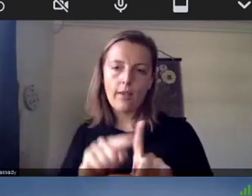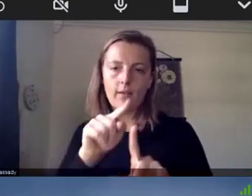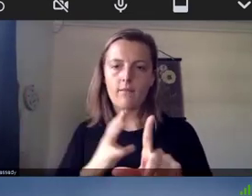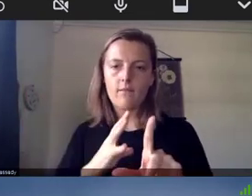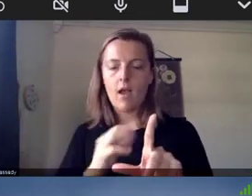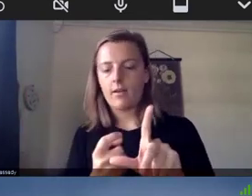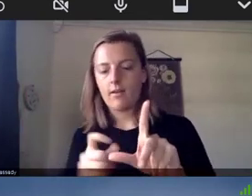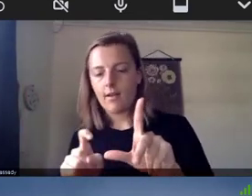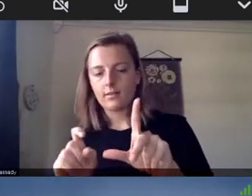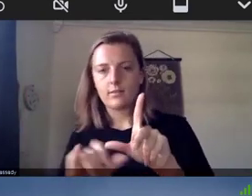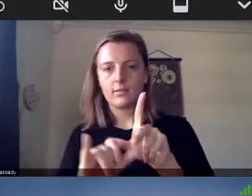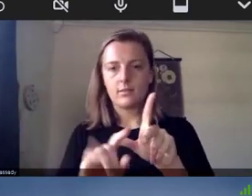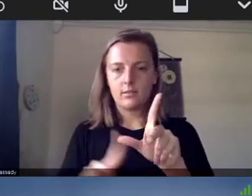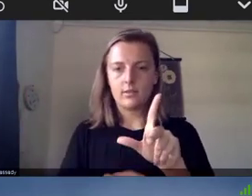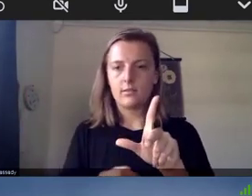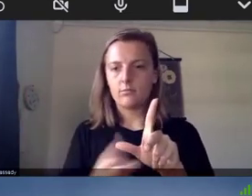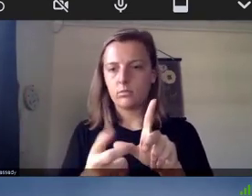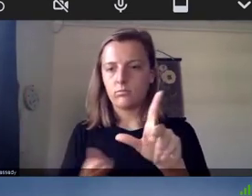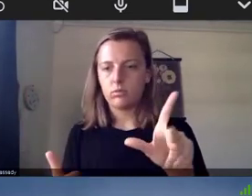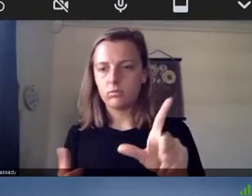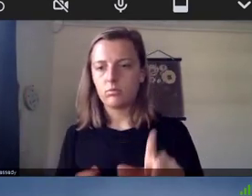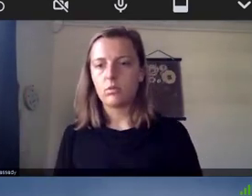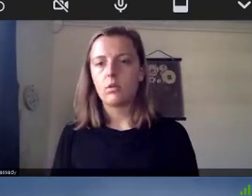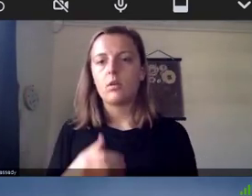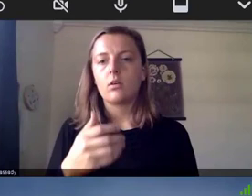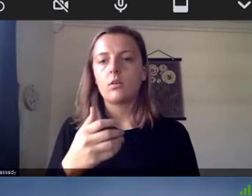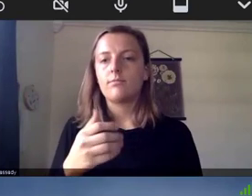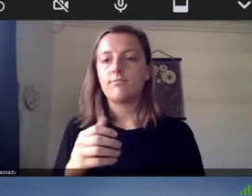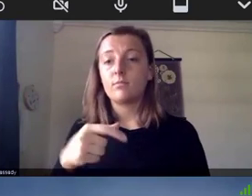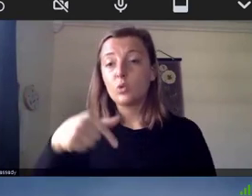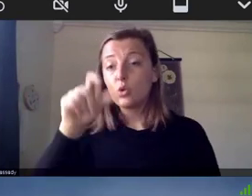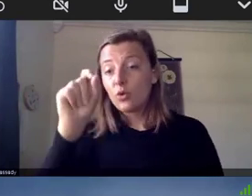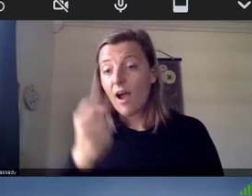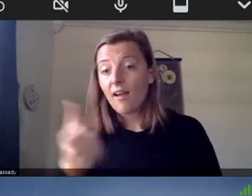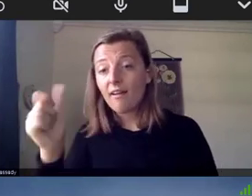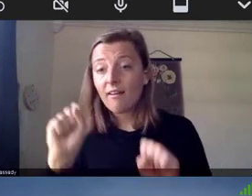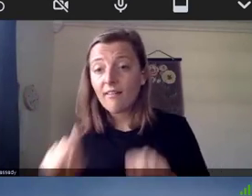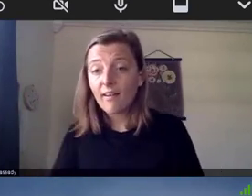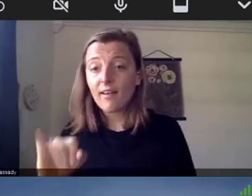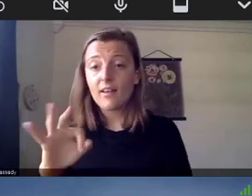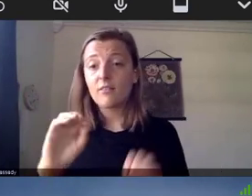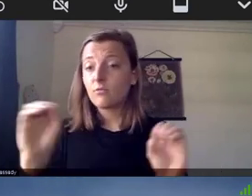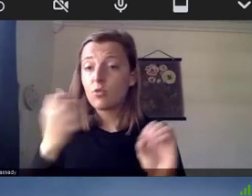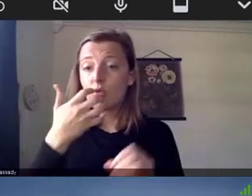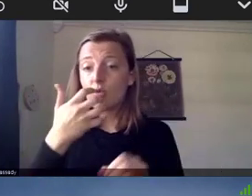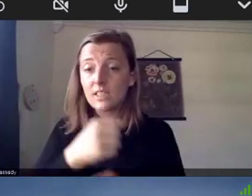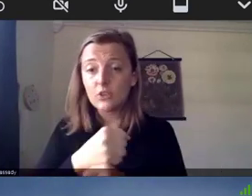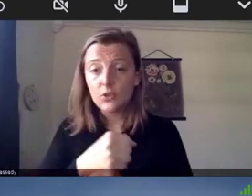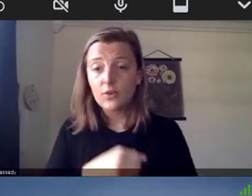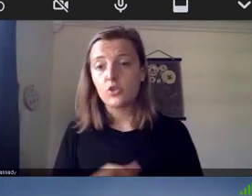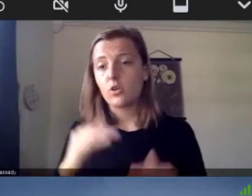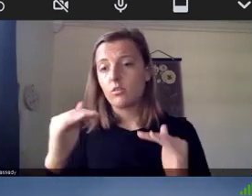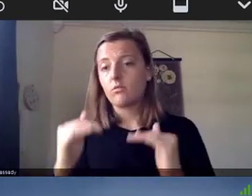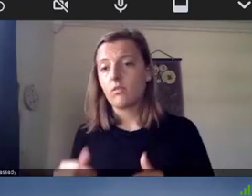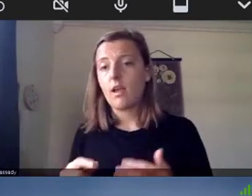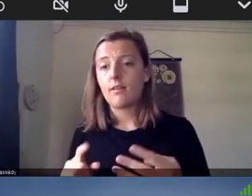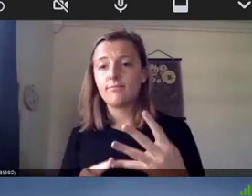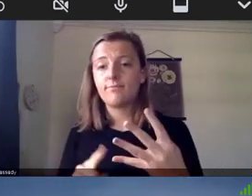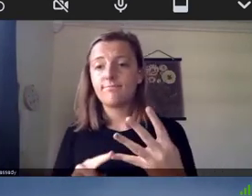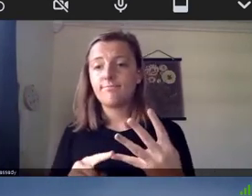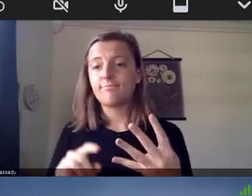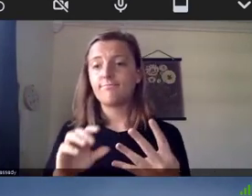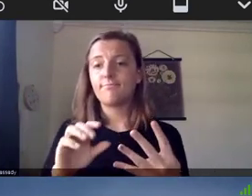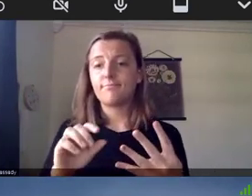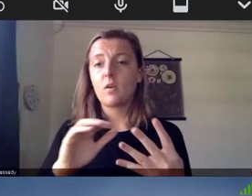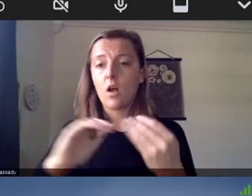And if it's constant conductivity, then the K comes out of our differential term. And we can divide by K, and it actually just,